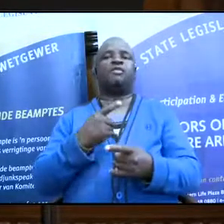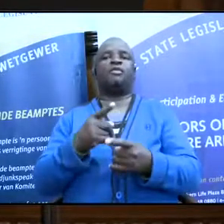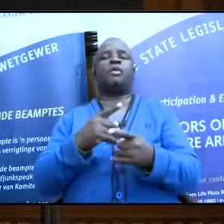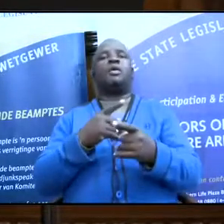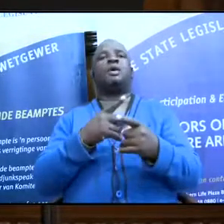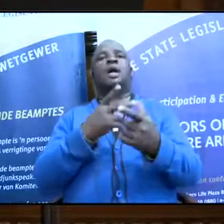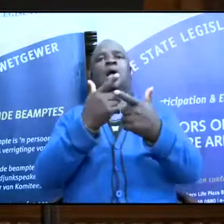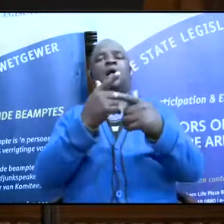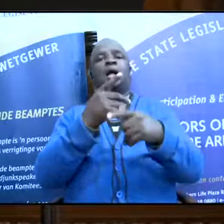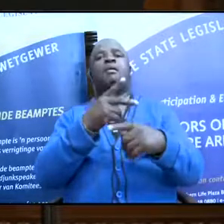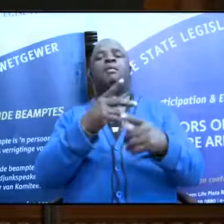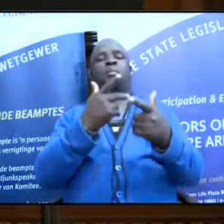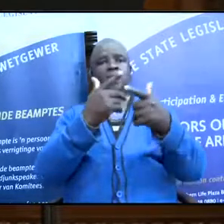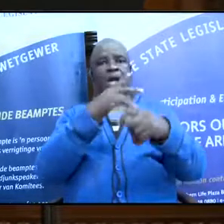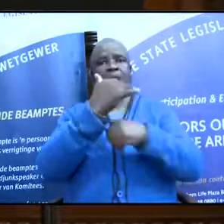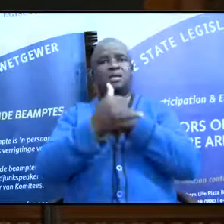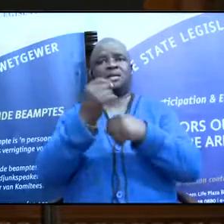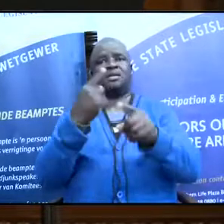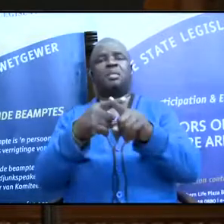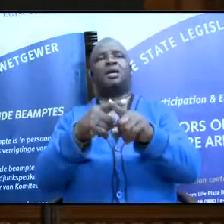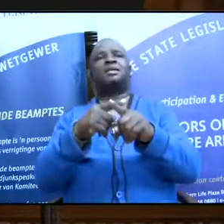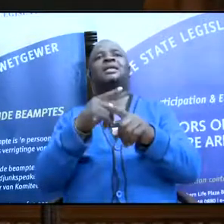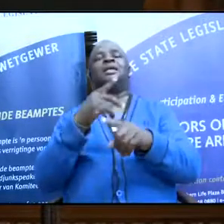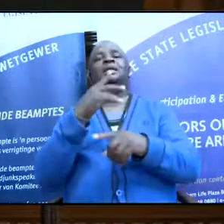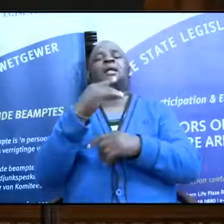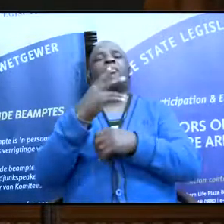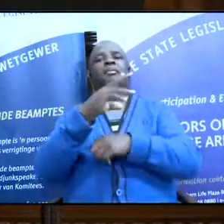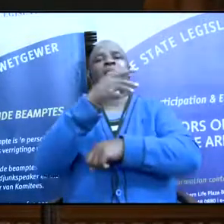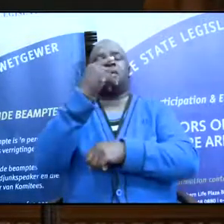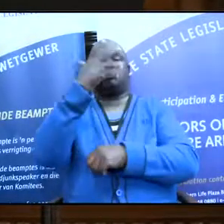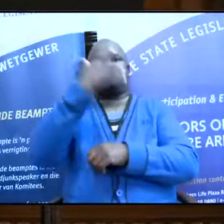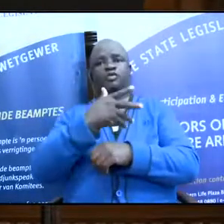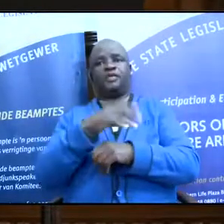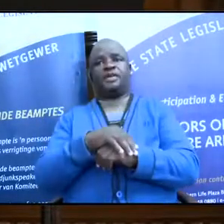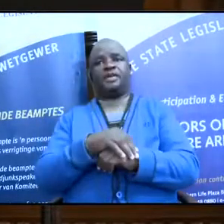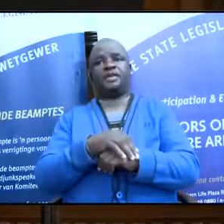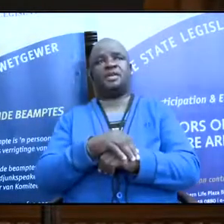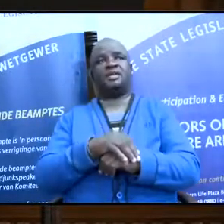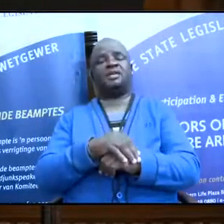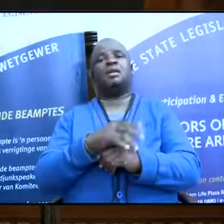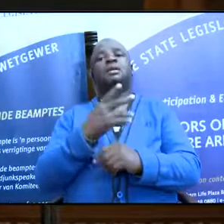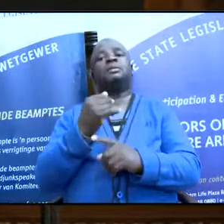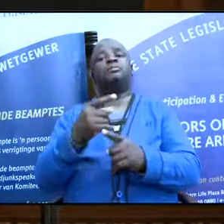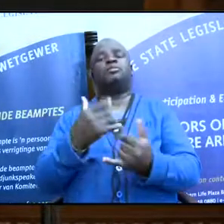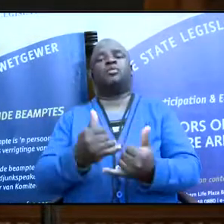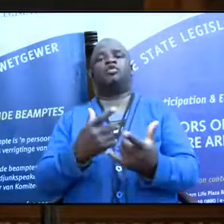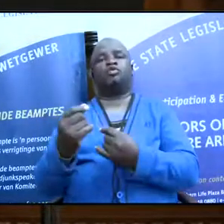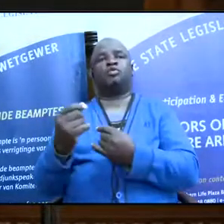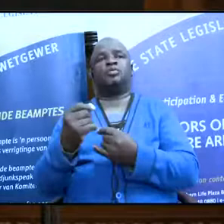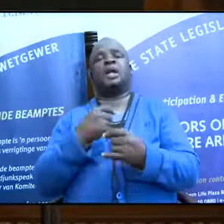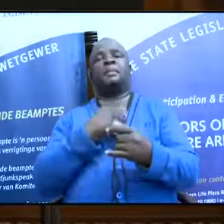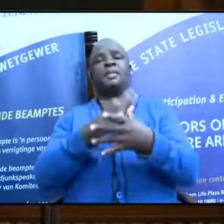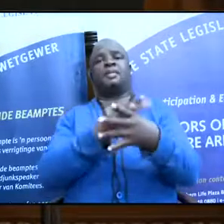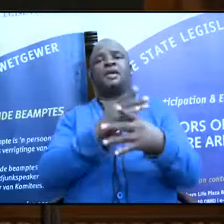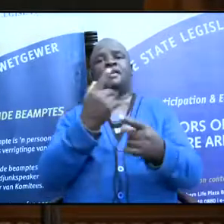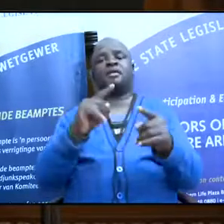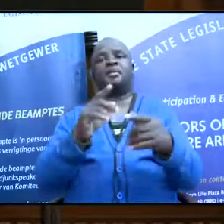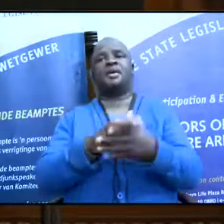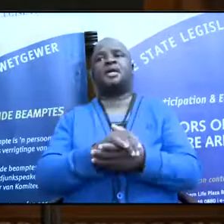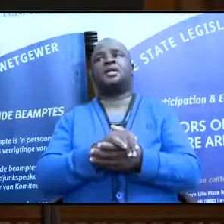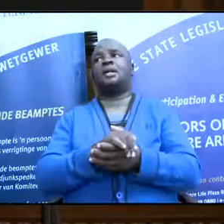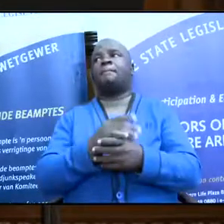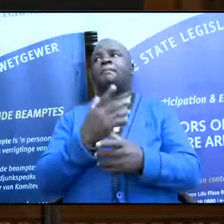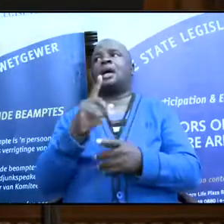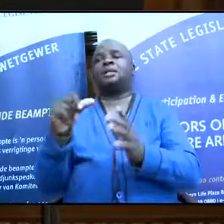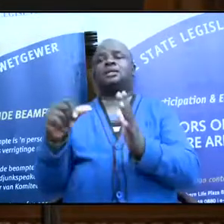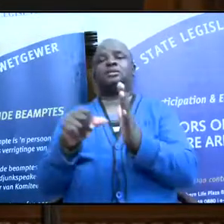our countries are now experiencing a greater movement of people due to different reasons but in the